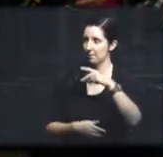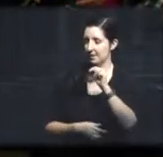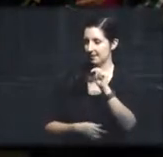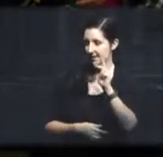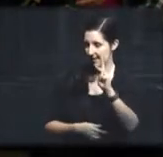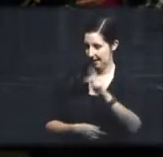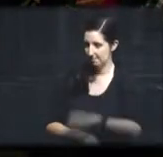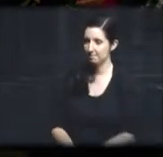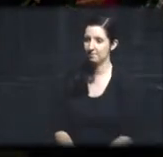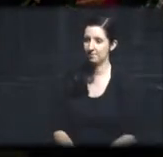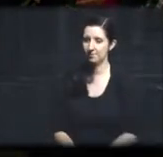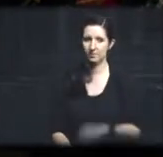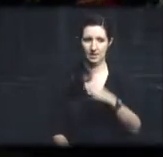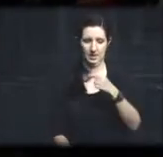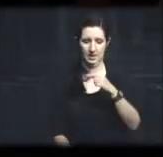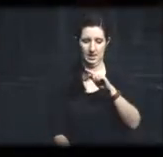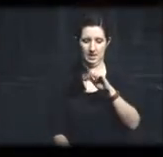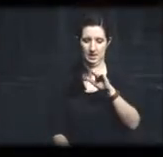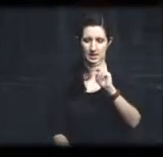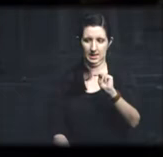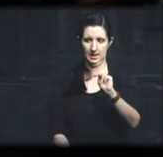Rolfing.